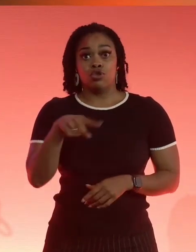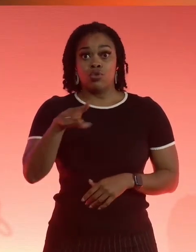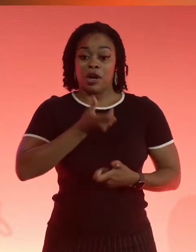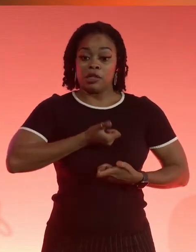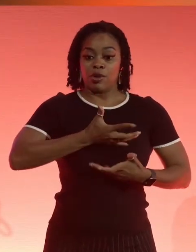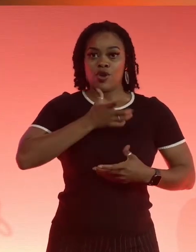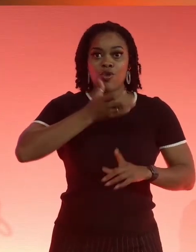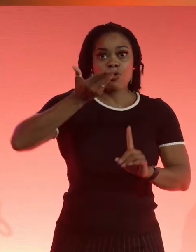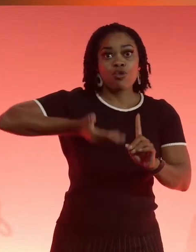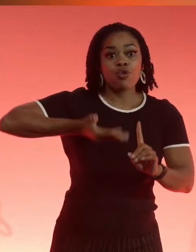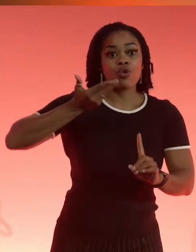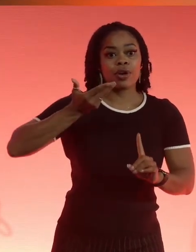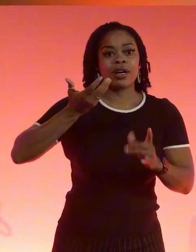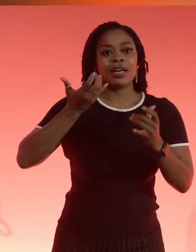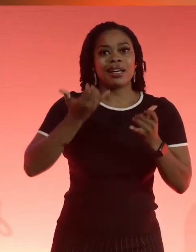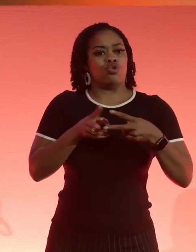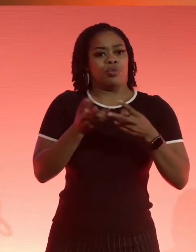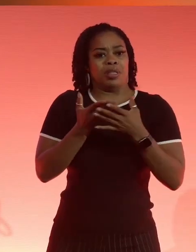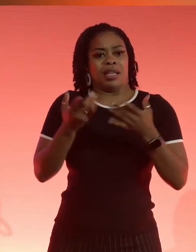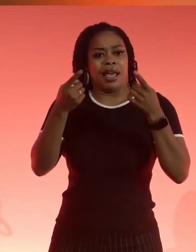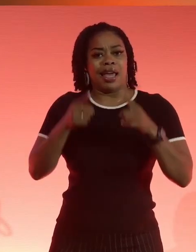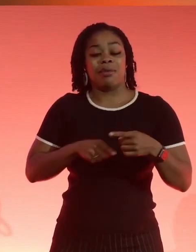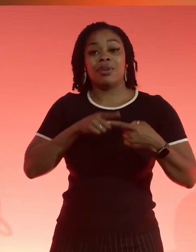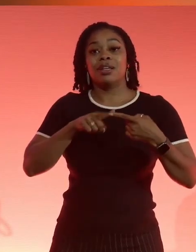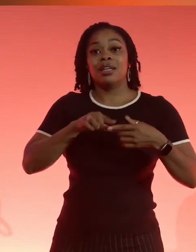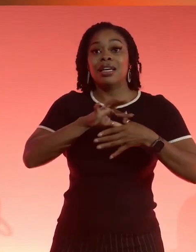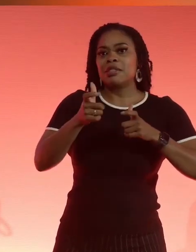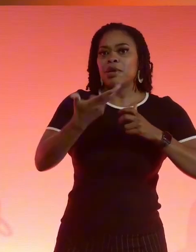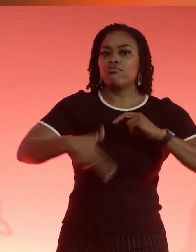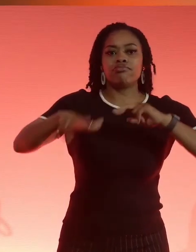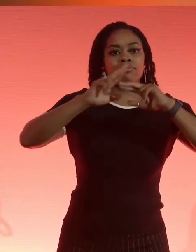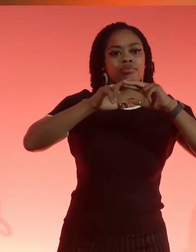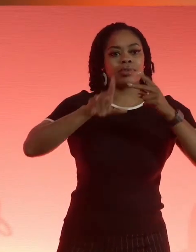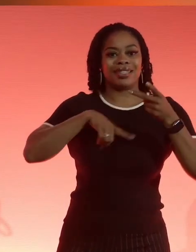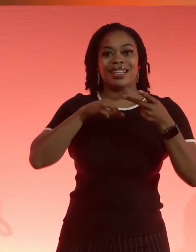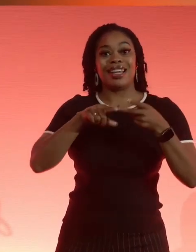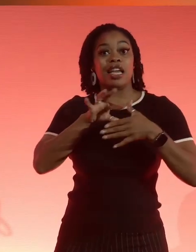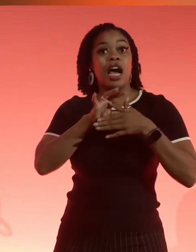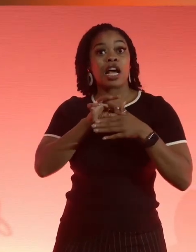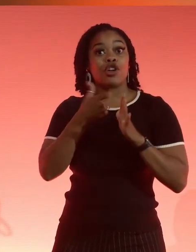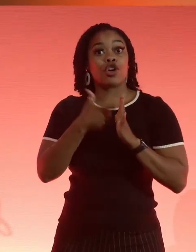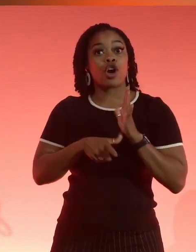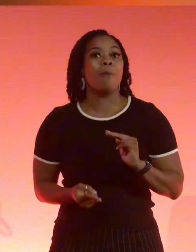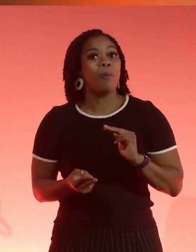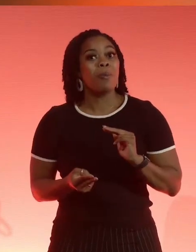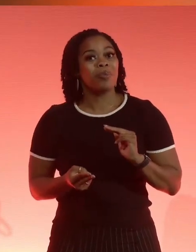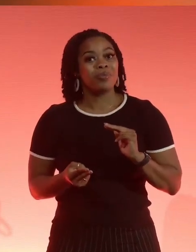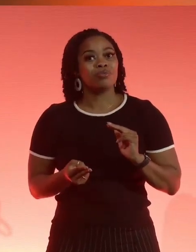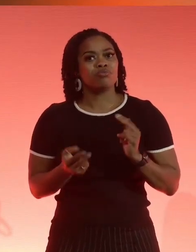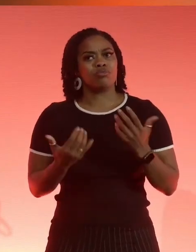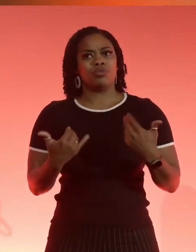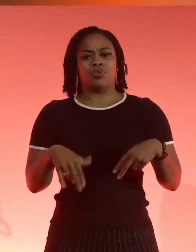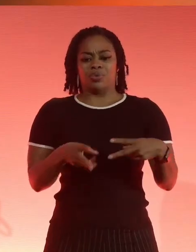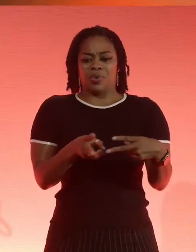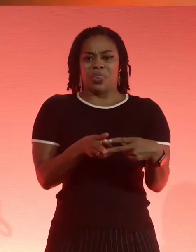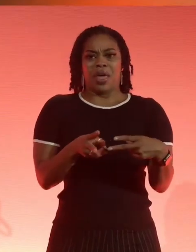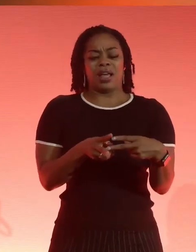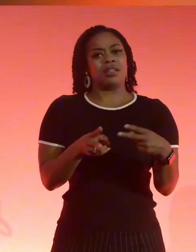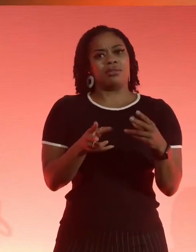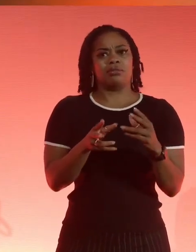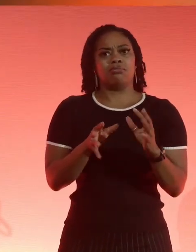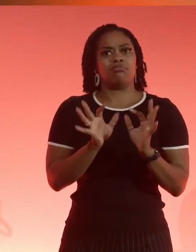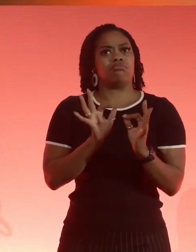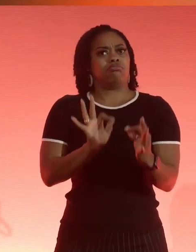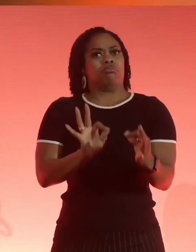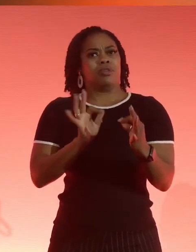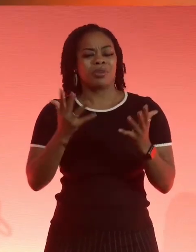you are, you unlock two big wins. Your content speed goes up and your content cost goes down. And that is exactly what we want for